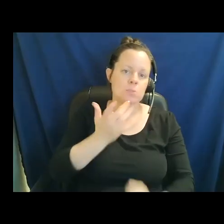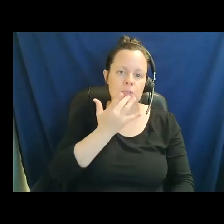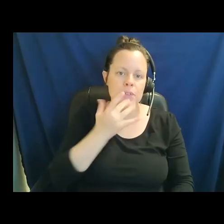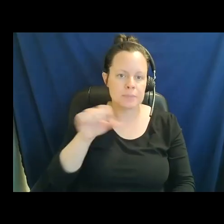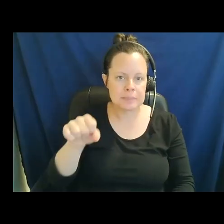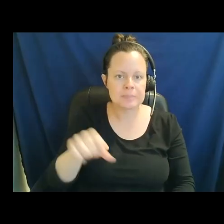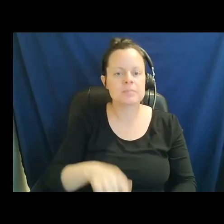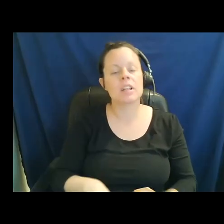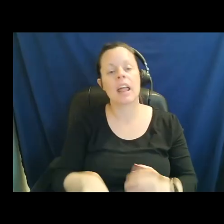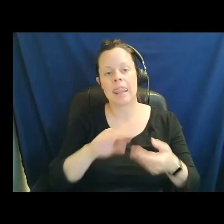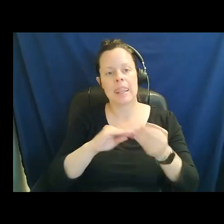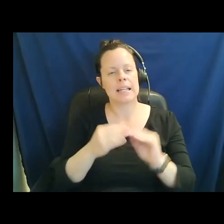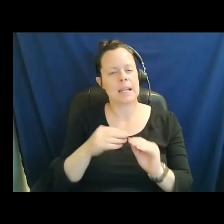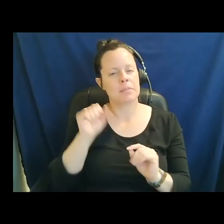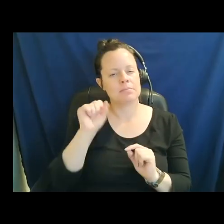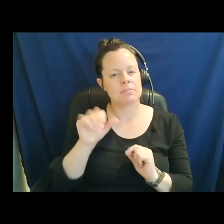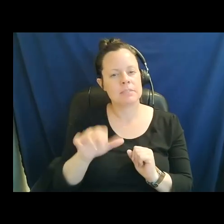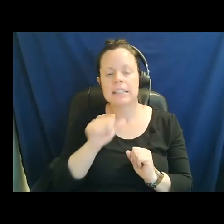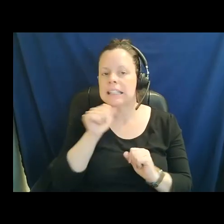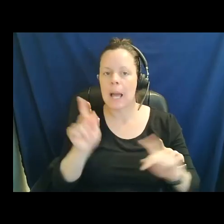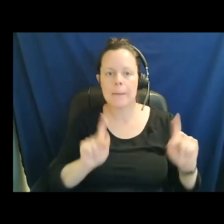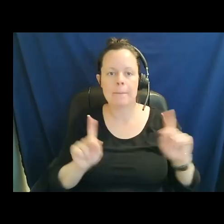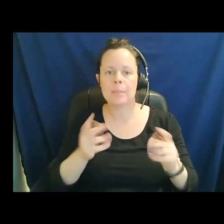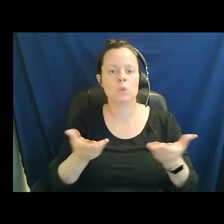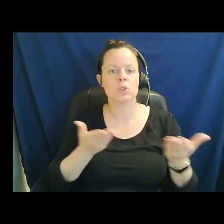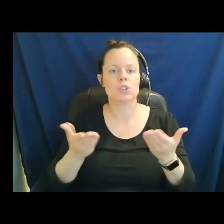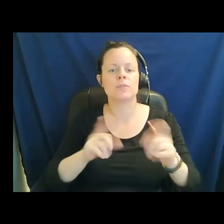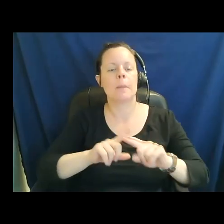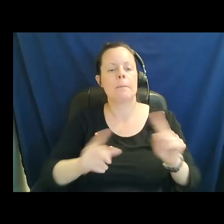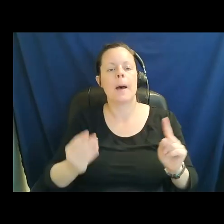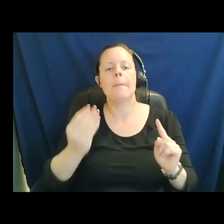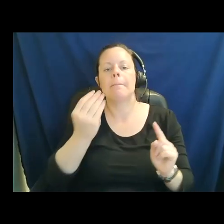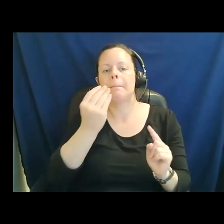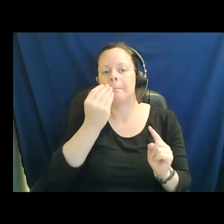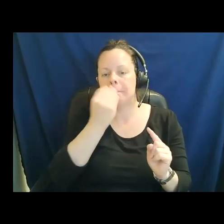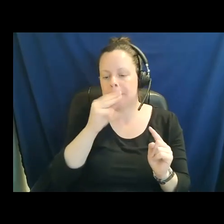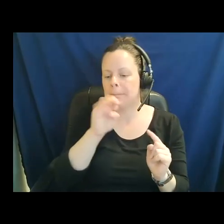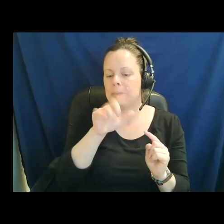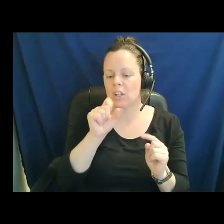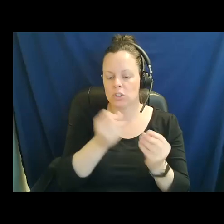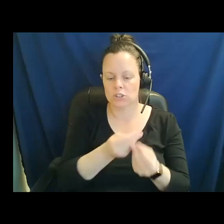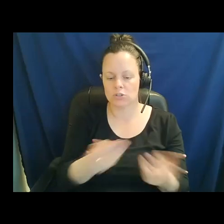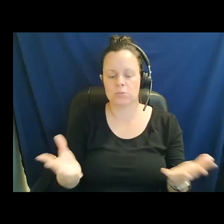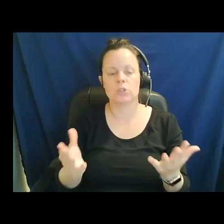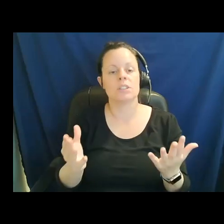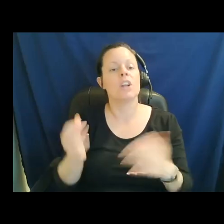then the number I gave was not people served, but number of meals distributed. And that was a record